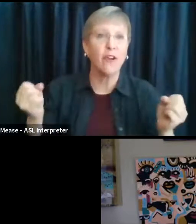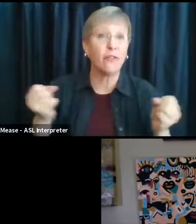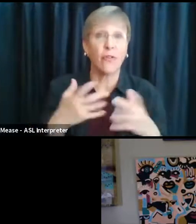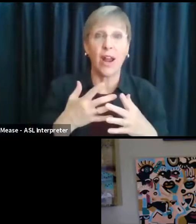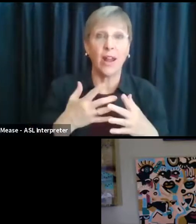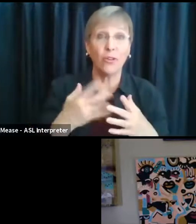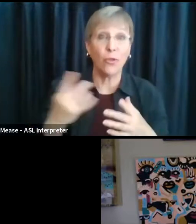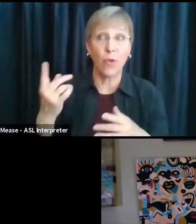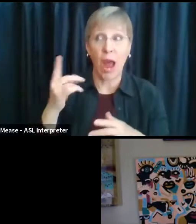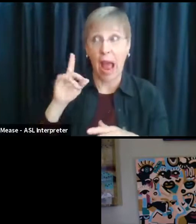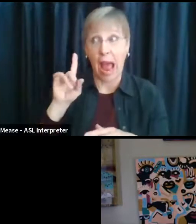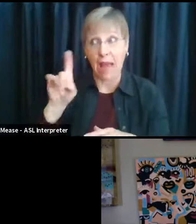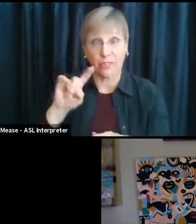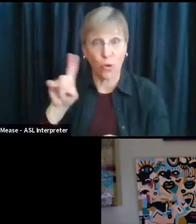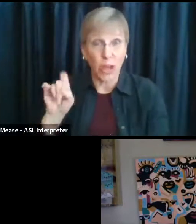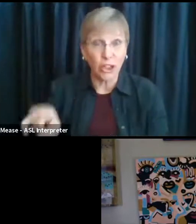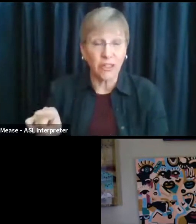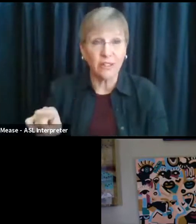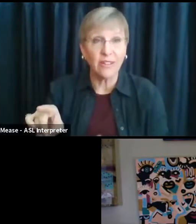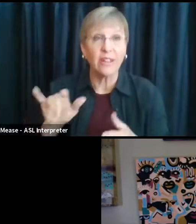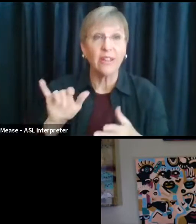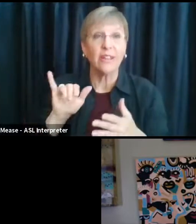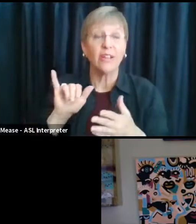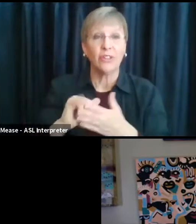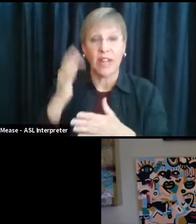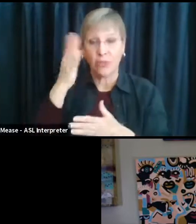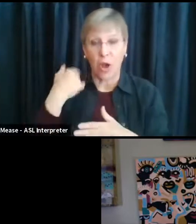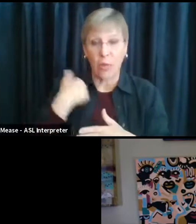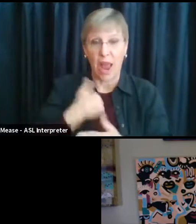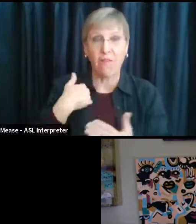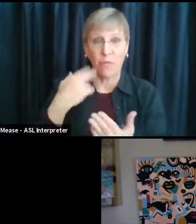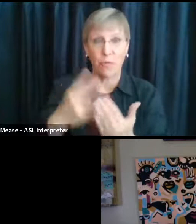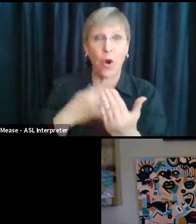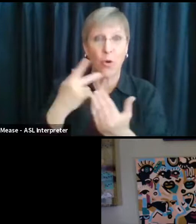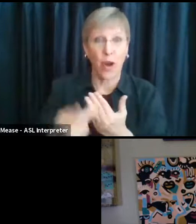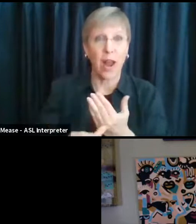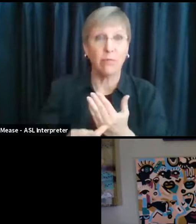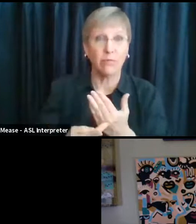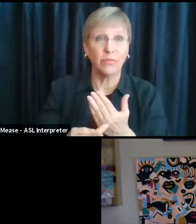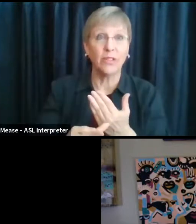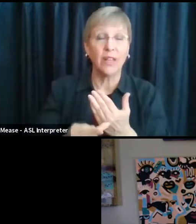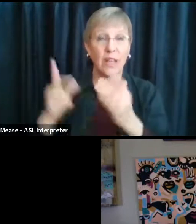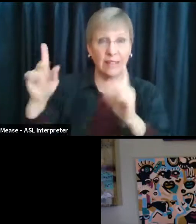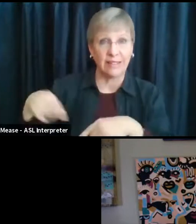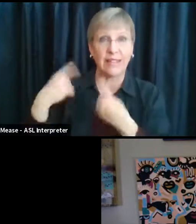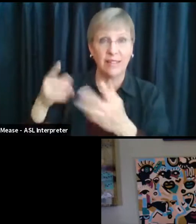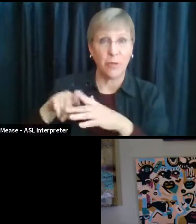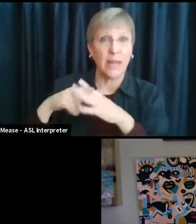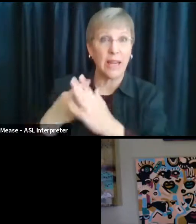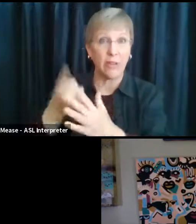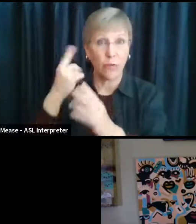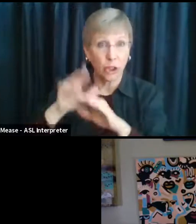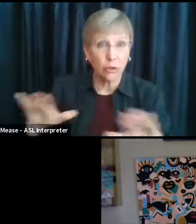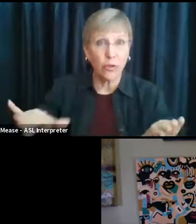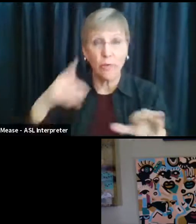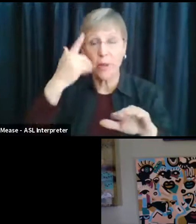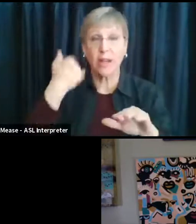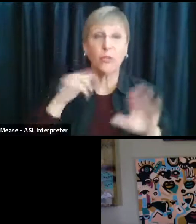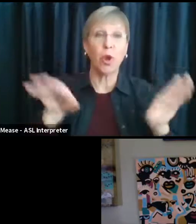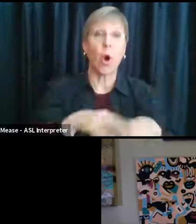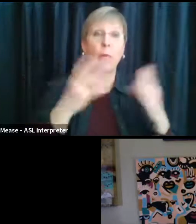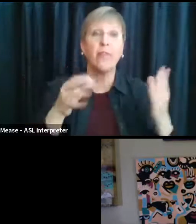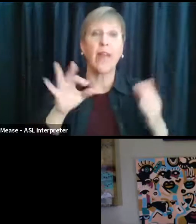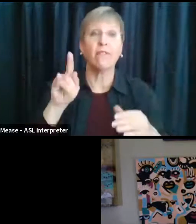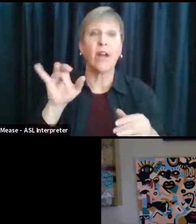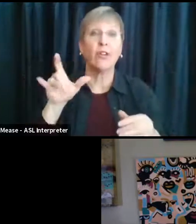to ask. So that's why we have focused our programs on them since the beginning. Because when we opened the foundation, there were